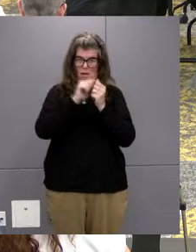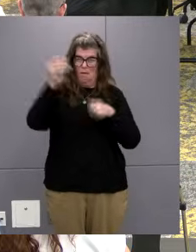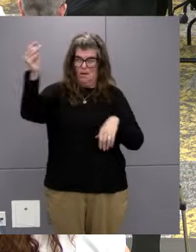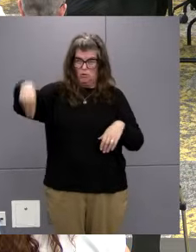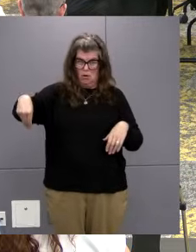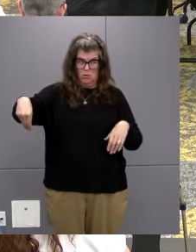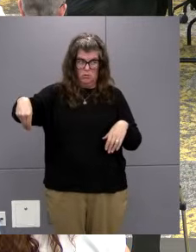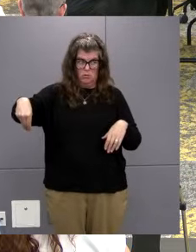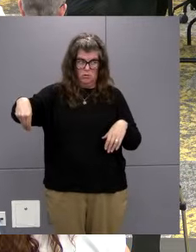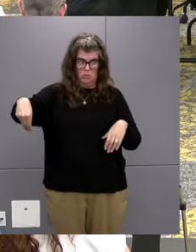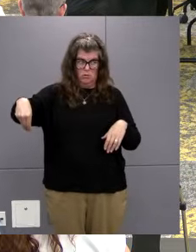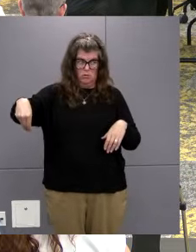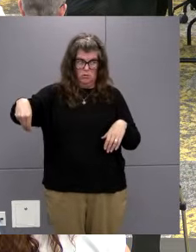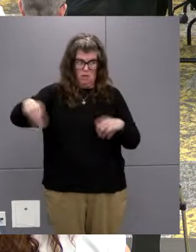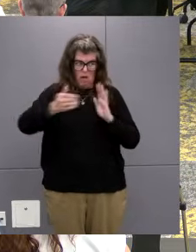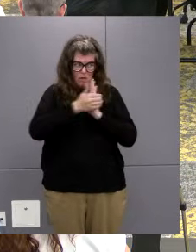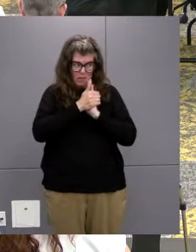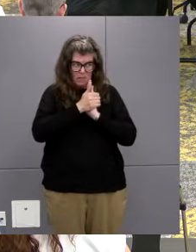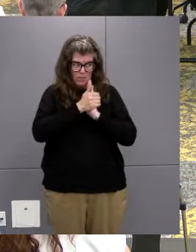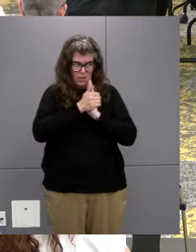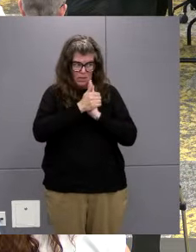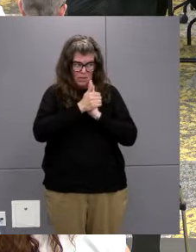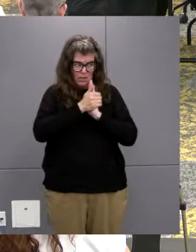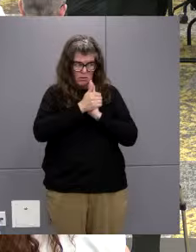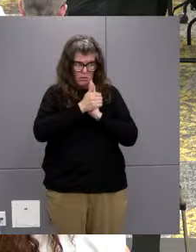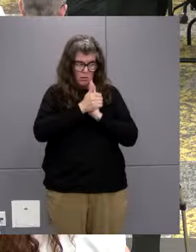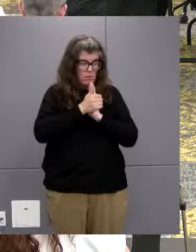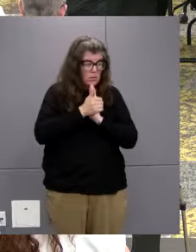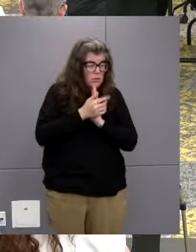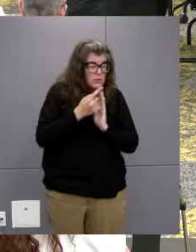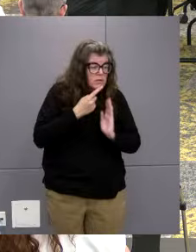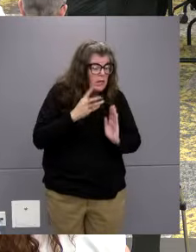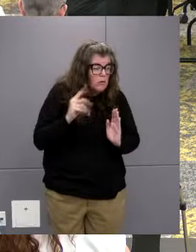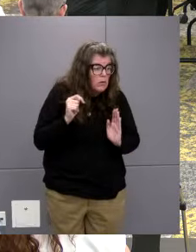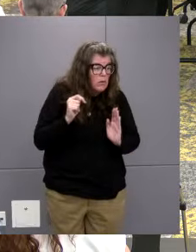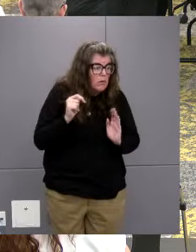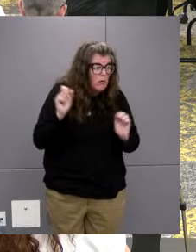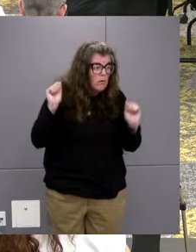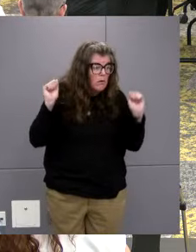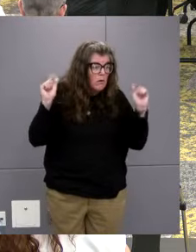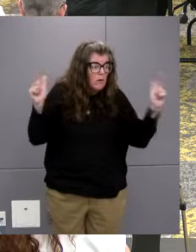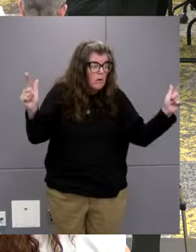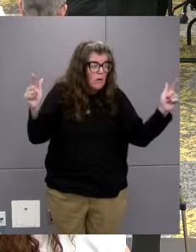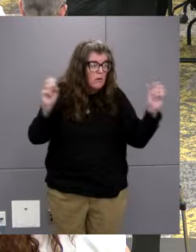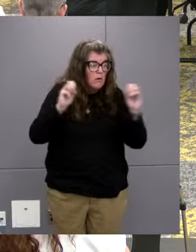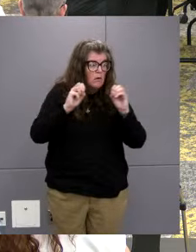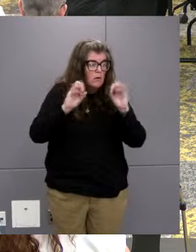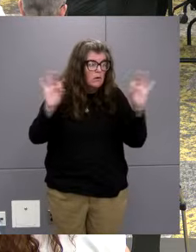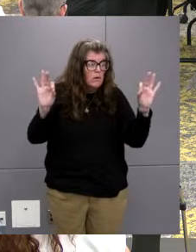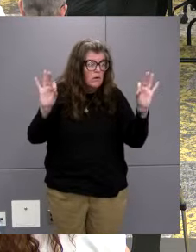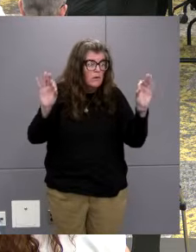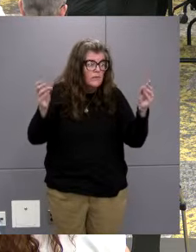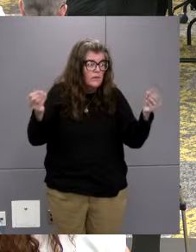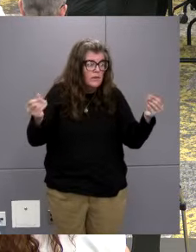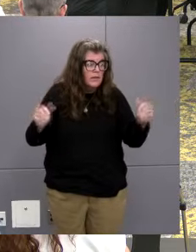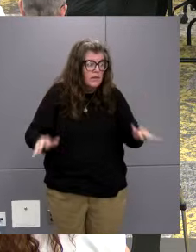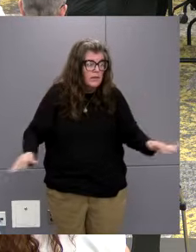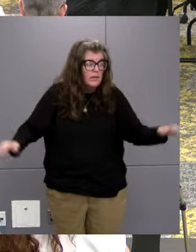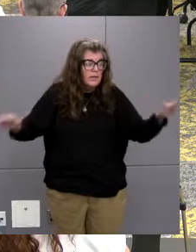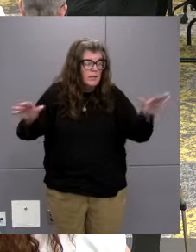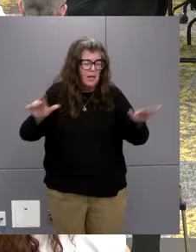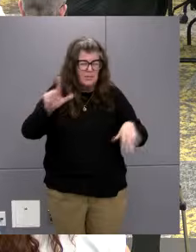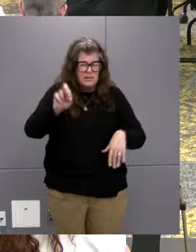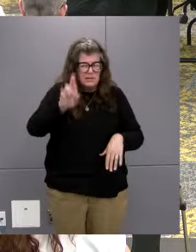you want to amend it in what way? Just say all the campus. Because it sounds like we're going to be expanding this. Yeah, so could I ask a question? I